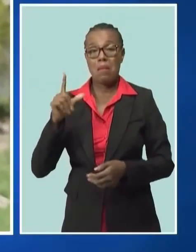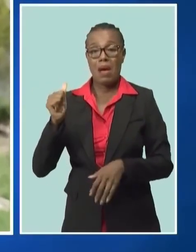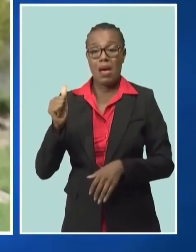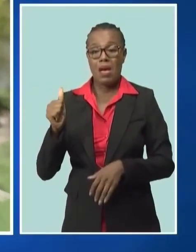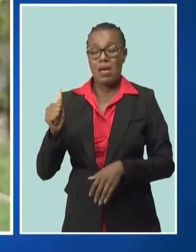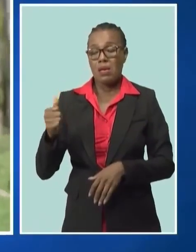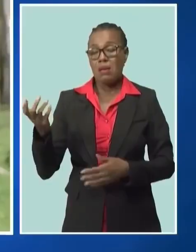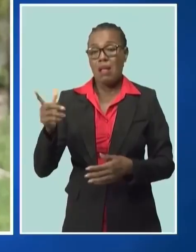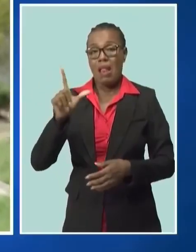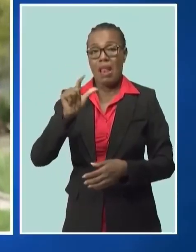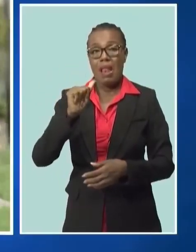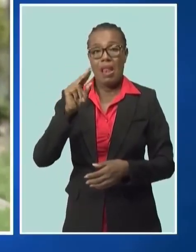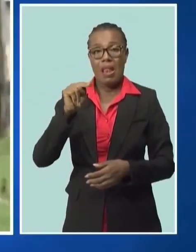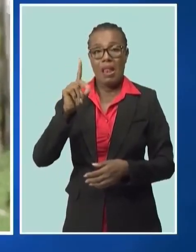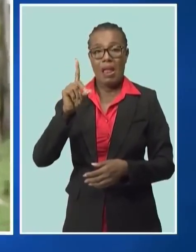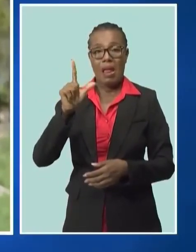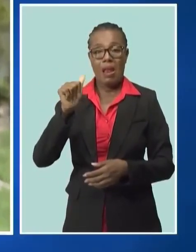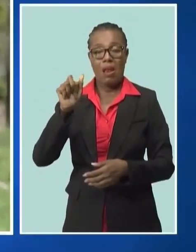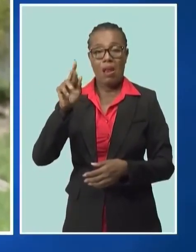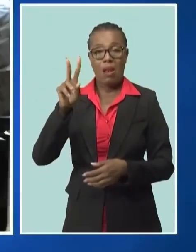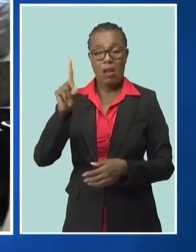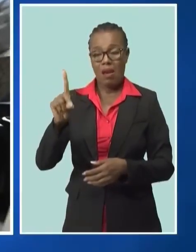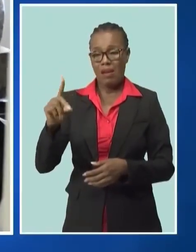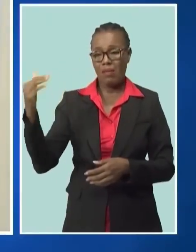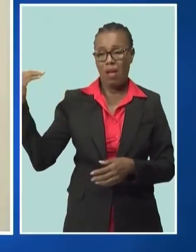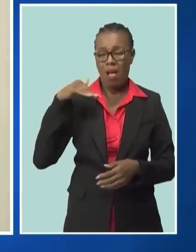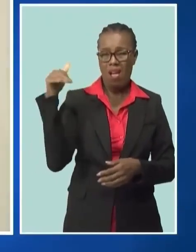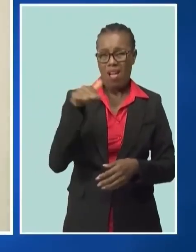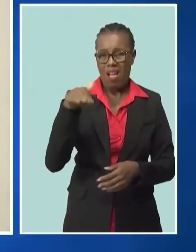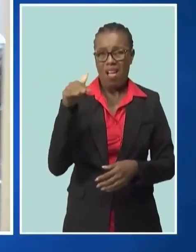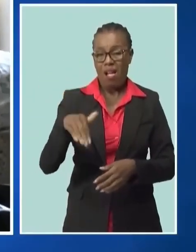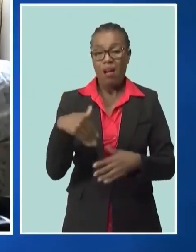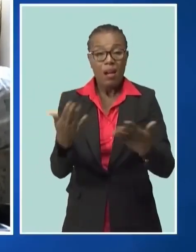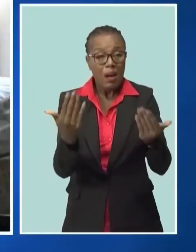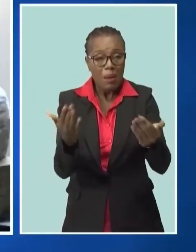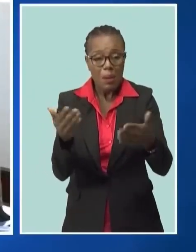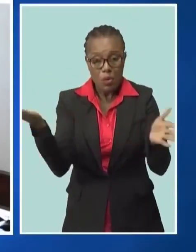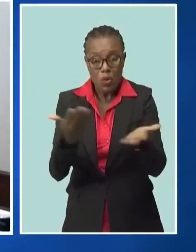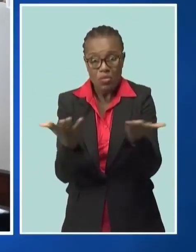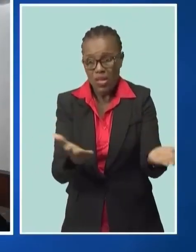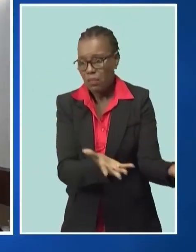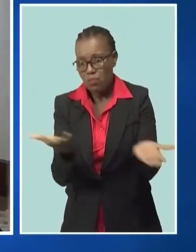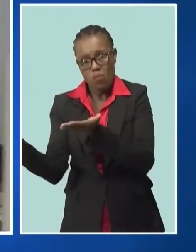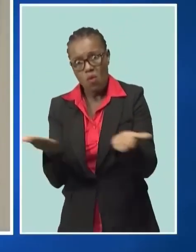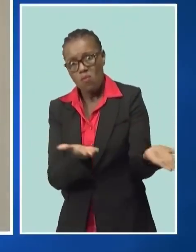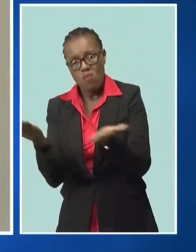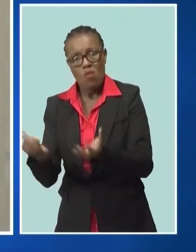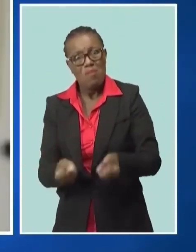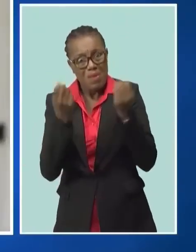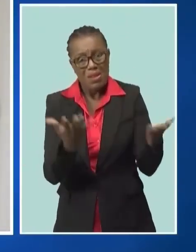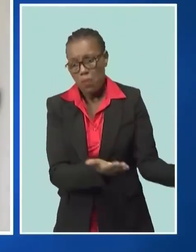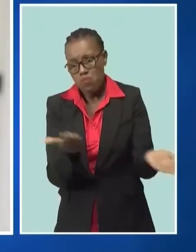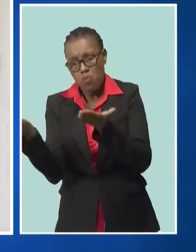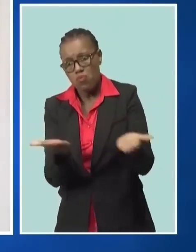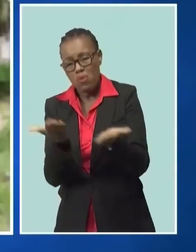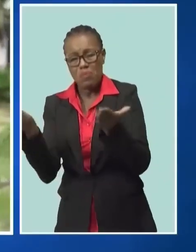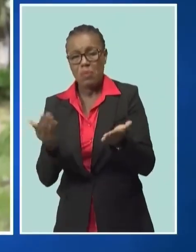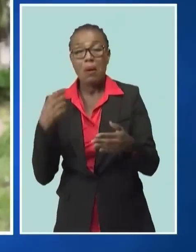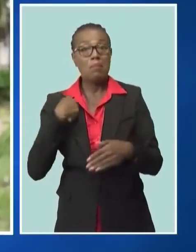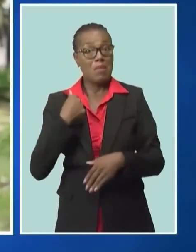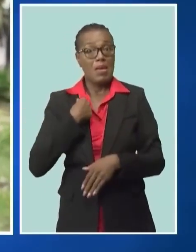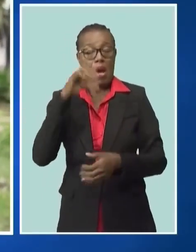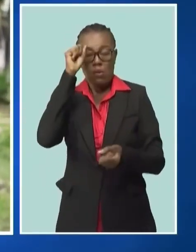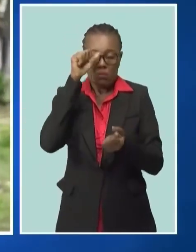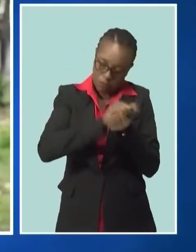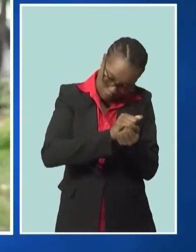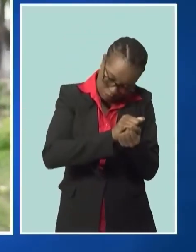a call telling me to get some of my stuff moved out as much as possible. I was asleep, so I had no idea what was going on. So I